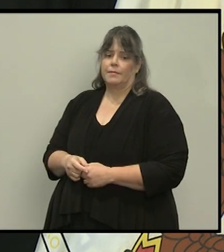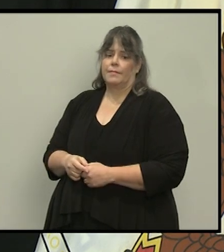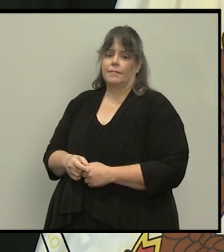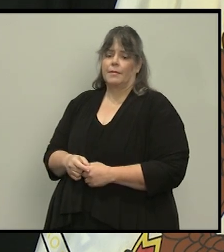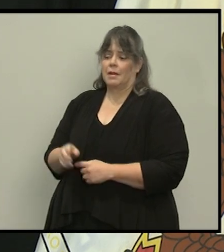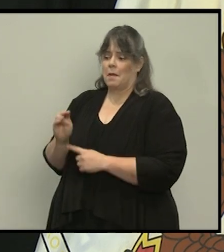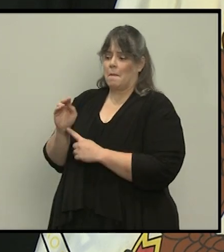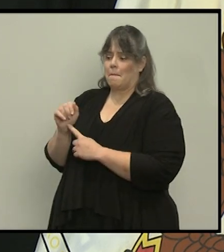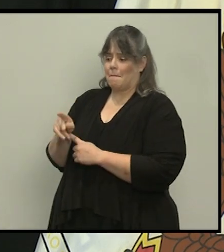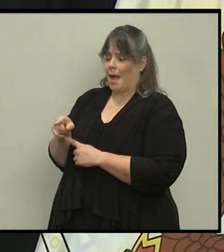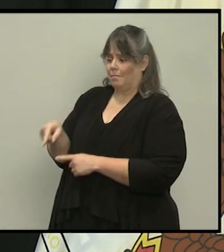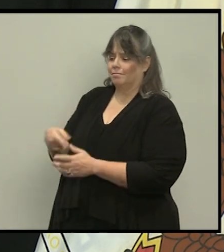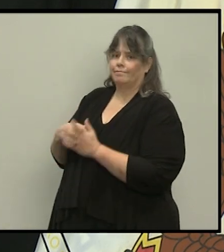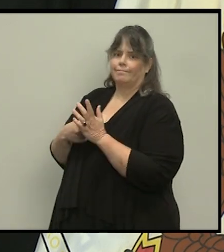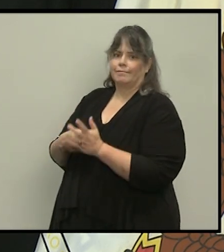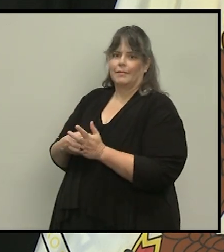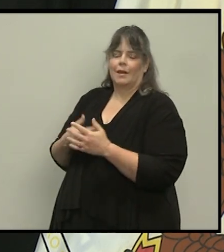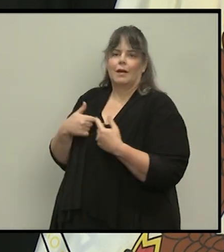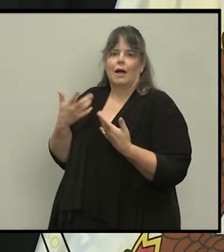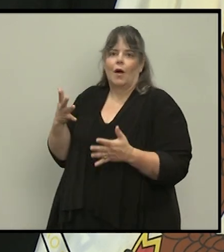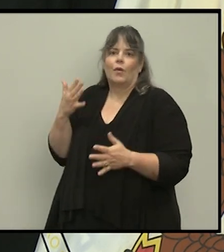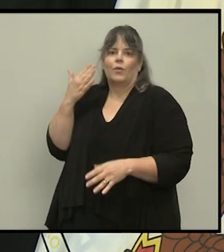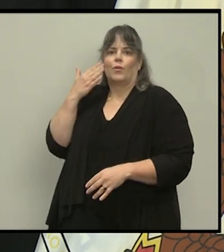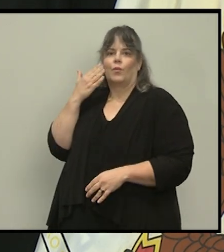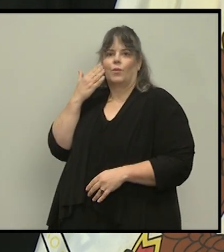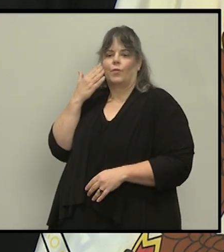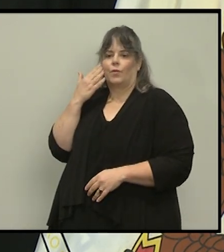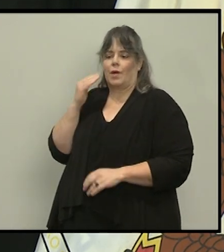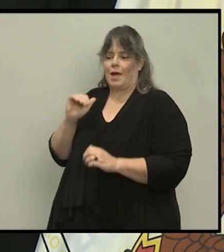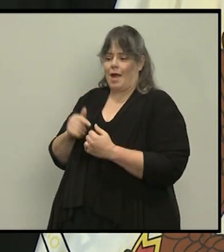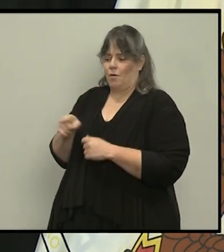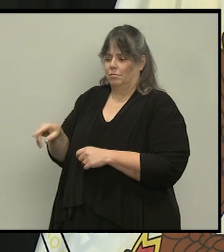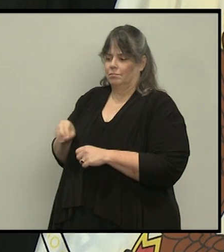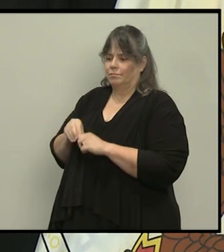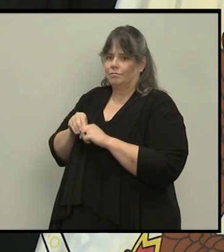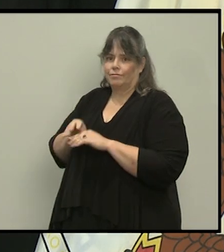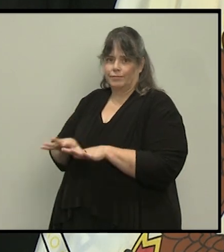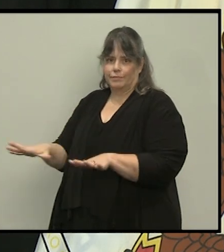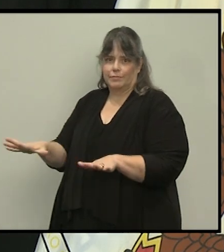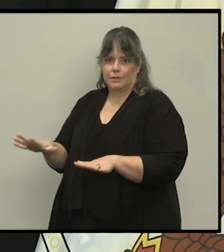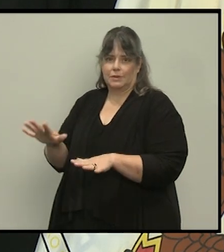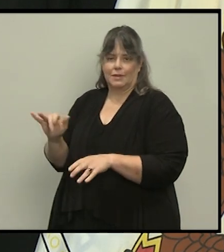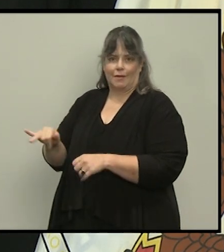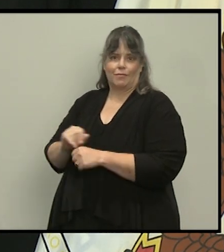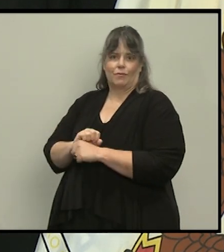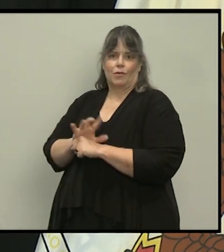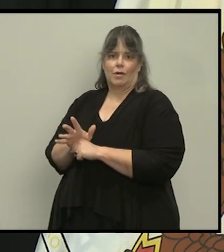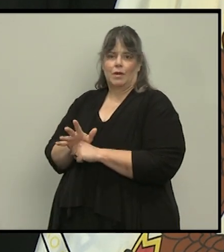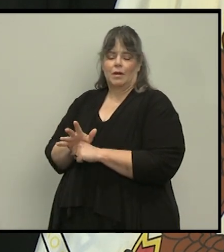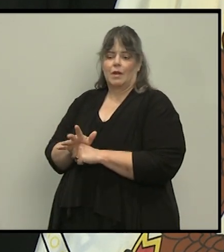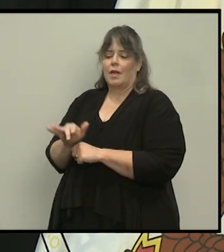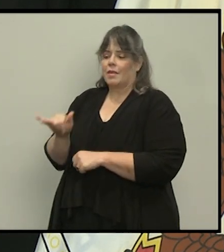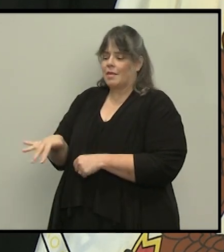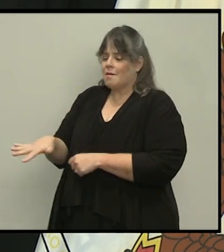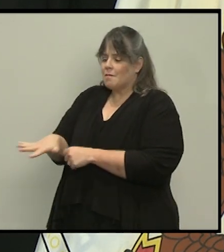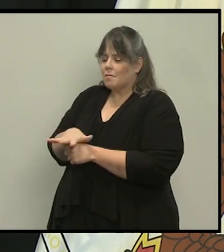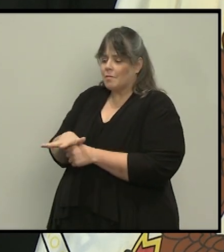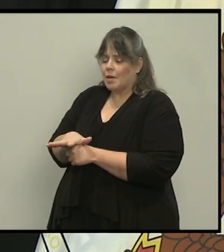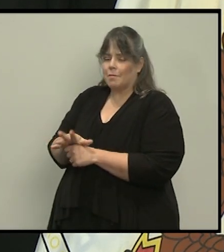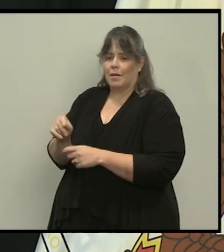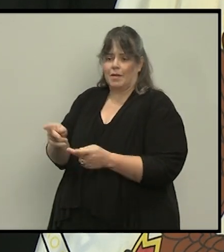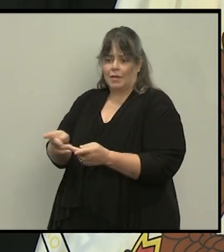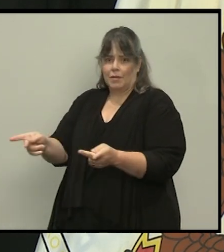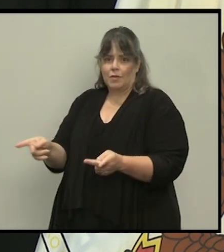The map affirms what we already know about how this virus spreads. The populations and locations in our